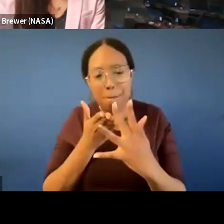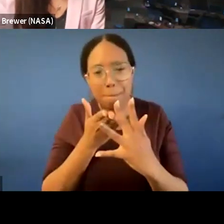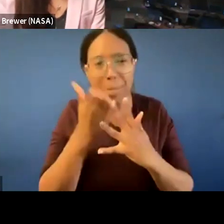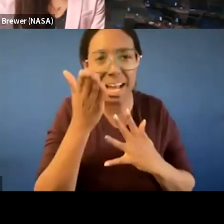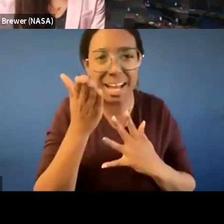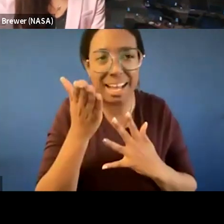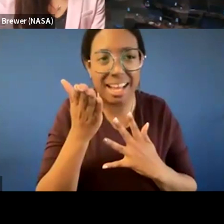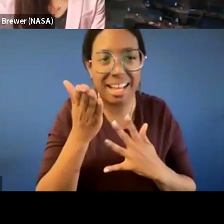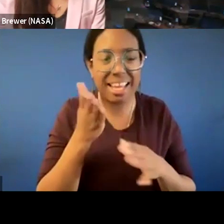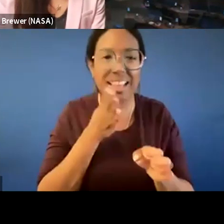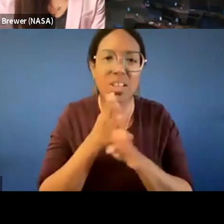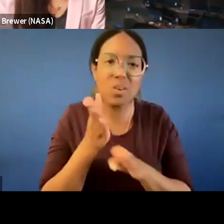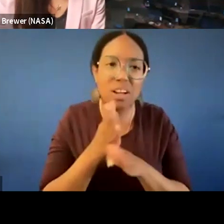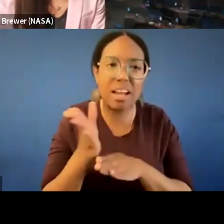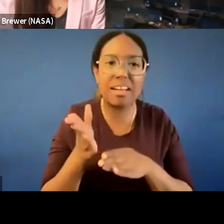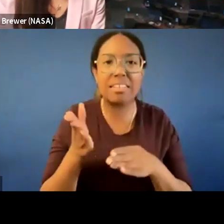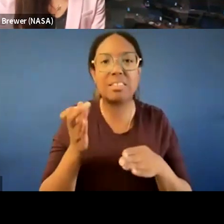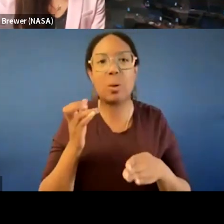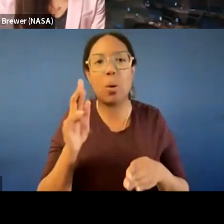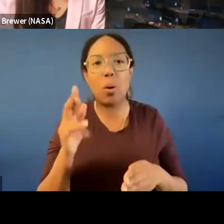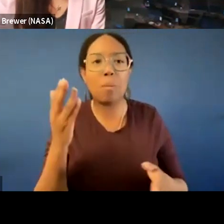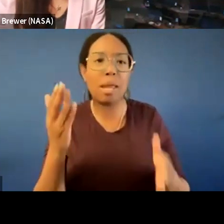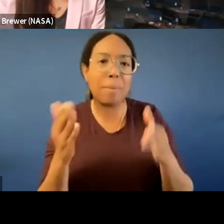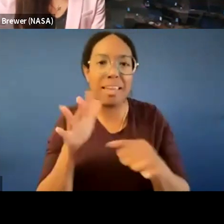in a career or an area, you need to be